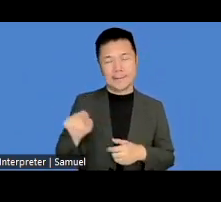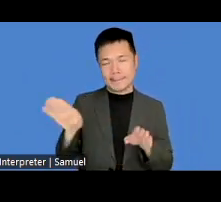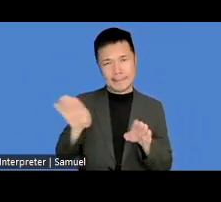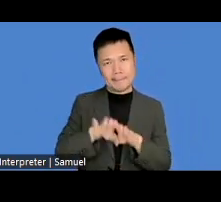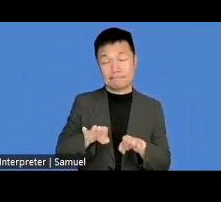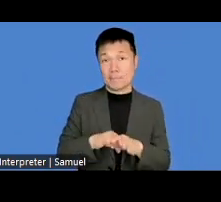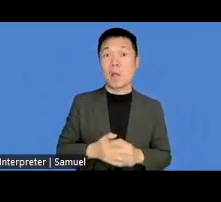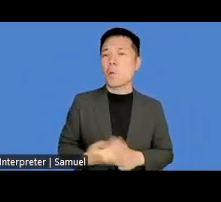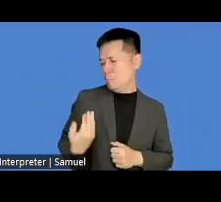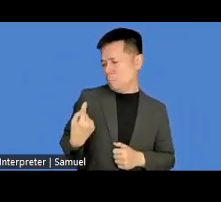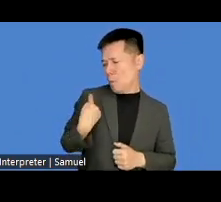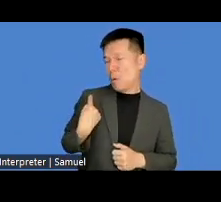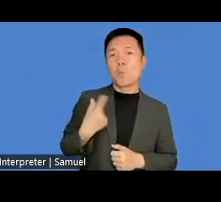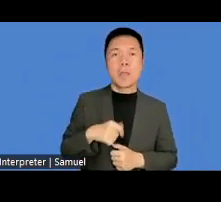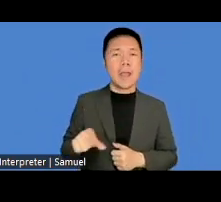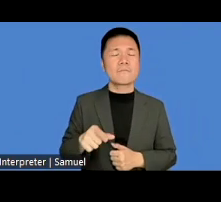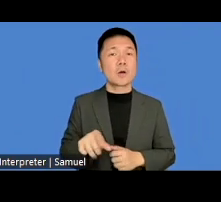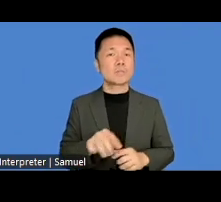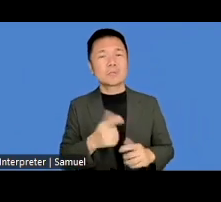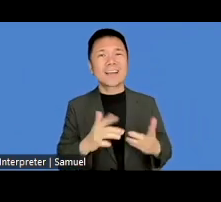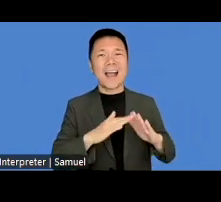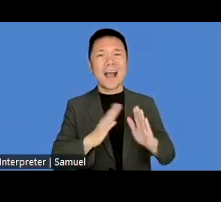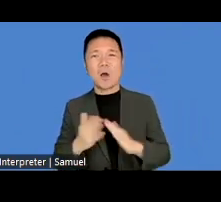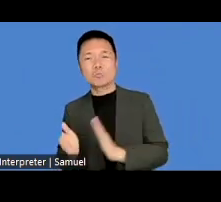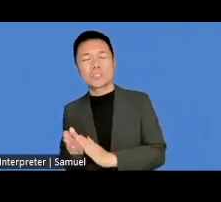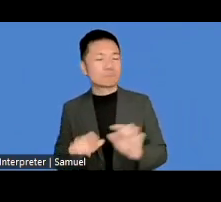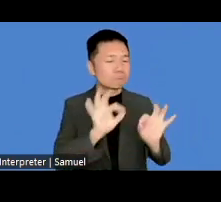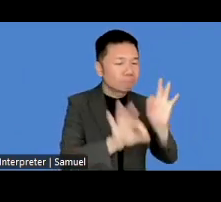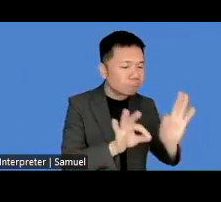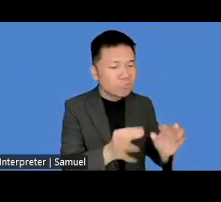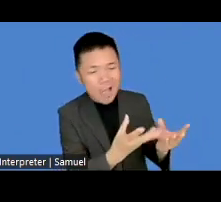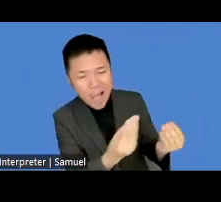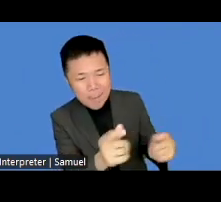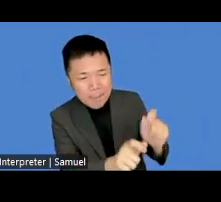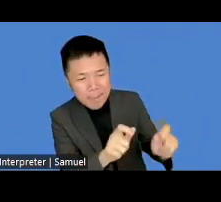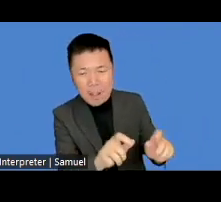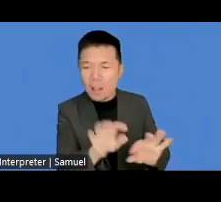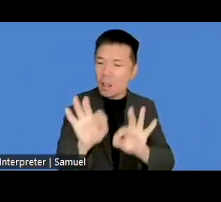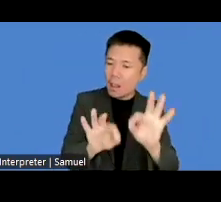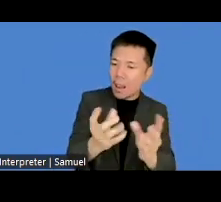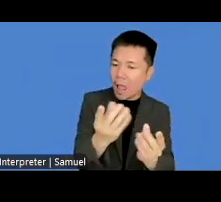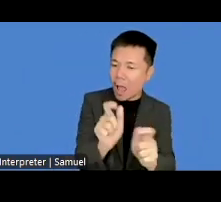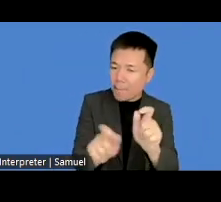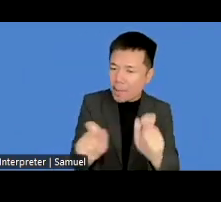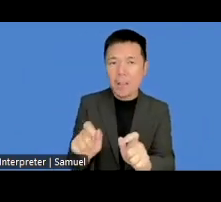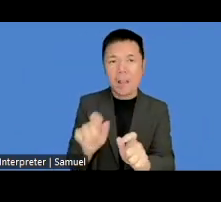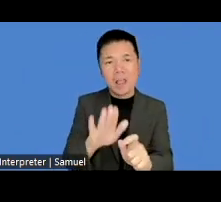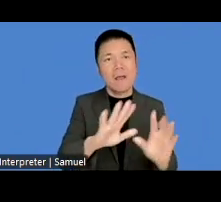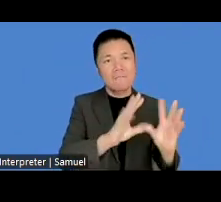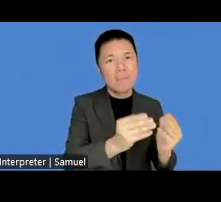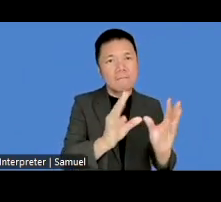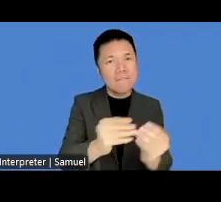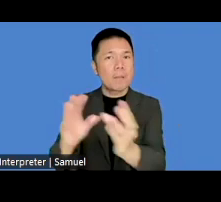recently, population and housing, but the issue is disaggregation. So it is difficult